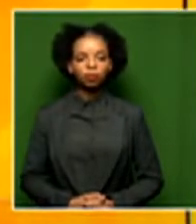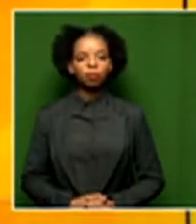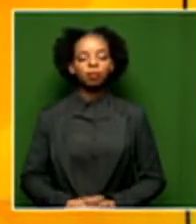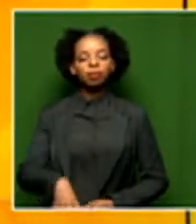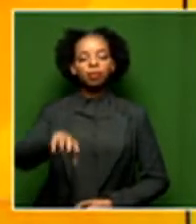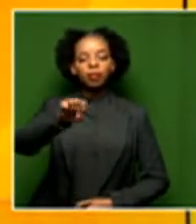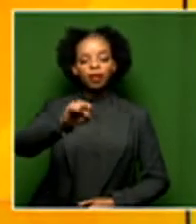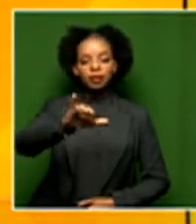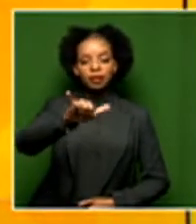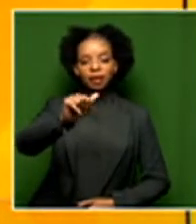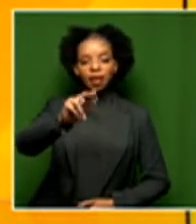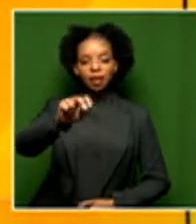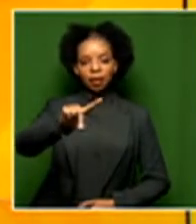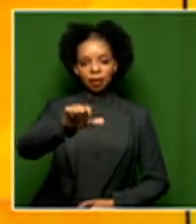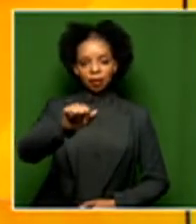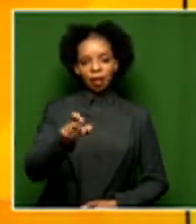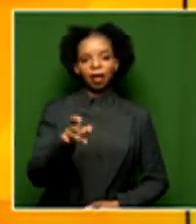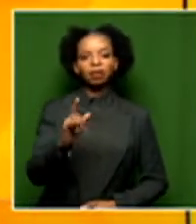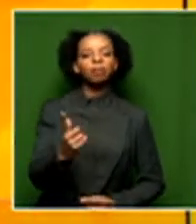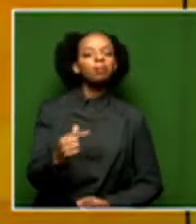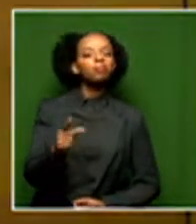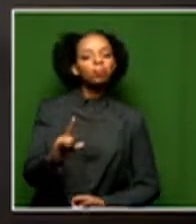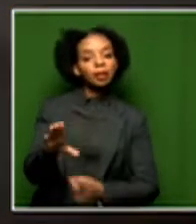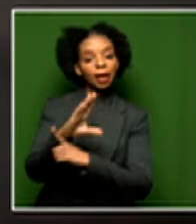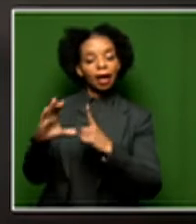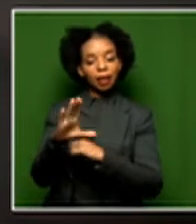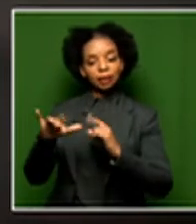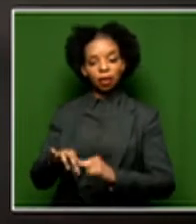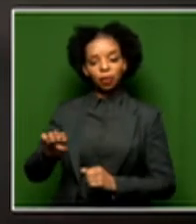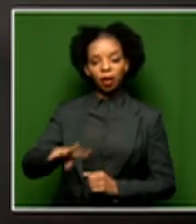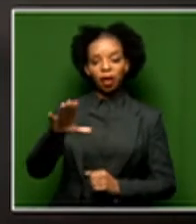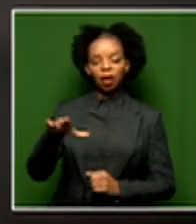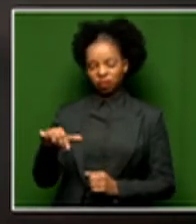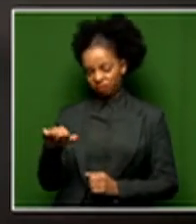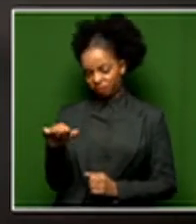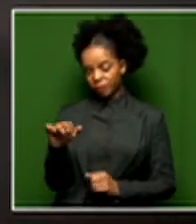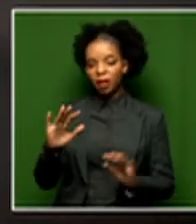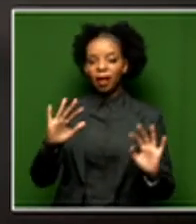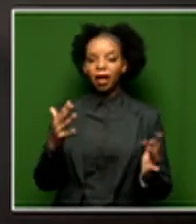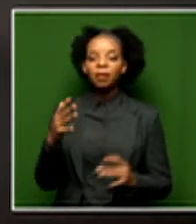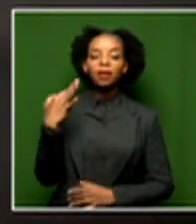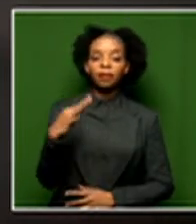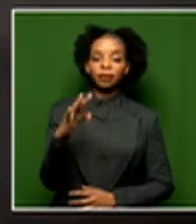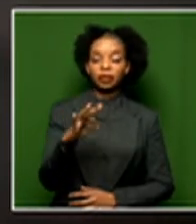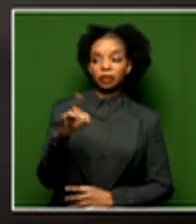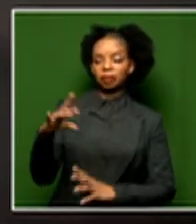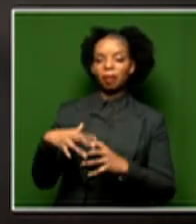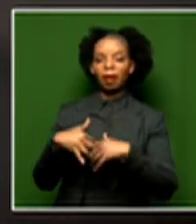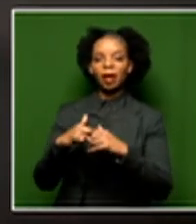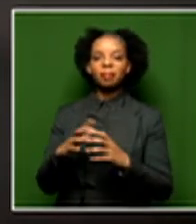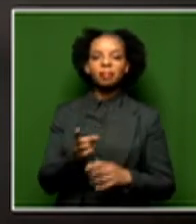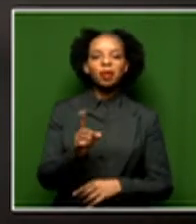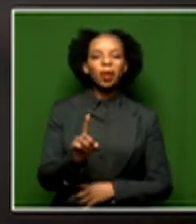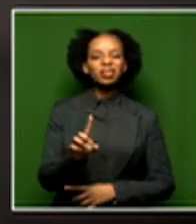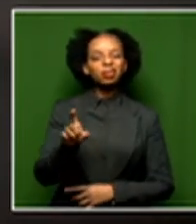Siyanda Mhlahlo is preserving African culture through fashion. The co-founder of the Pex Lifestyle creates clothing from the iconic